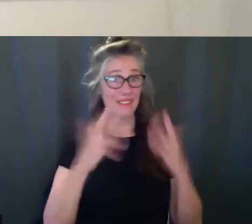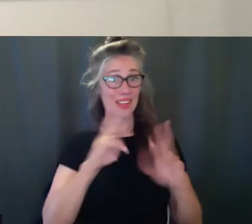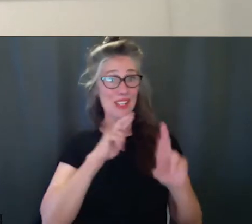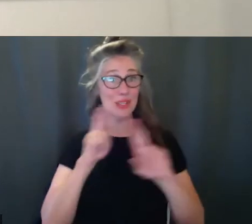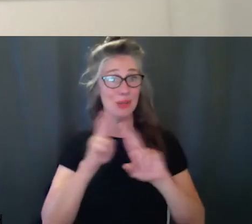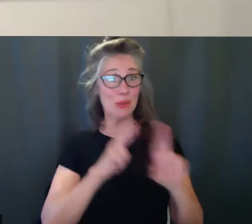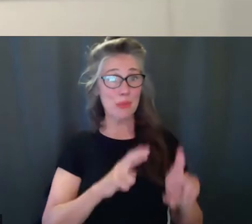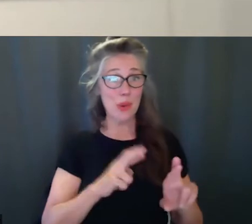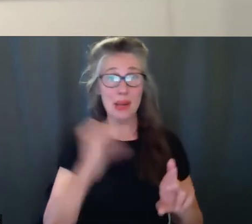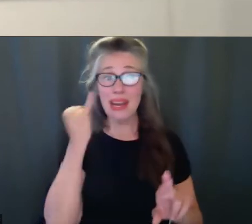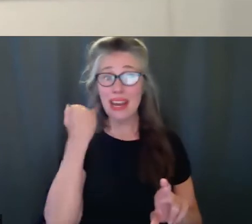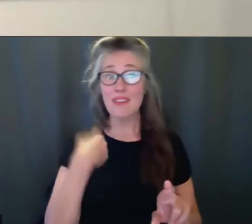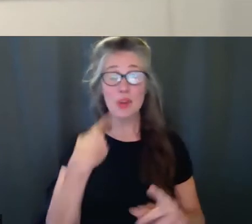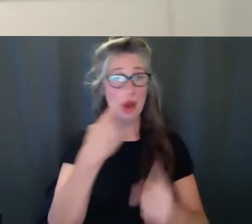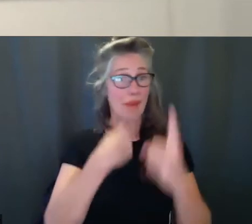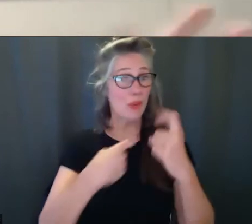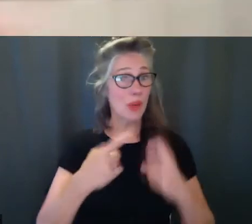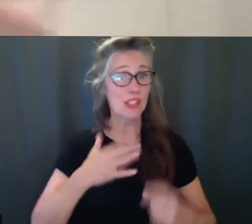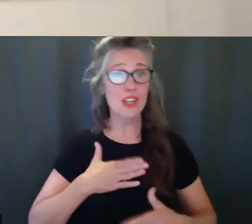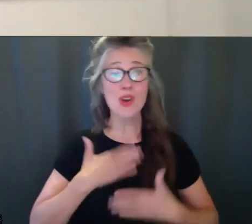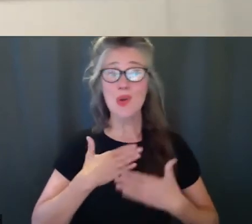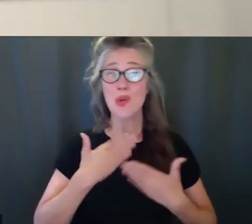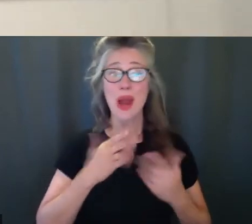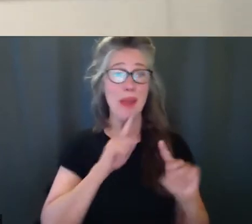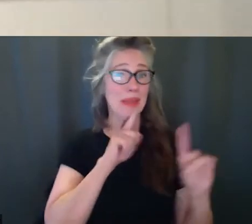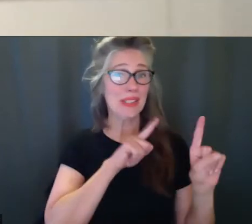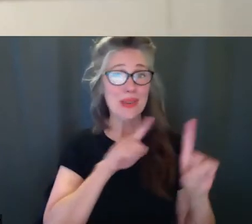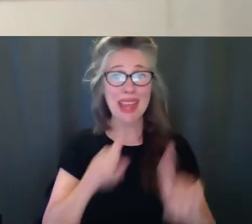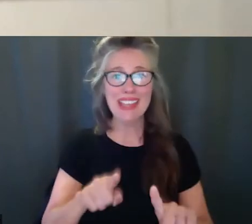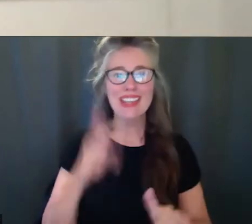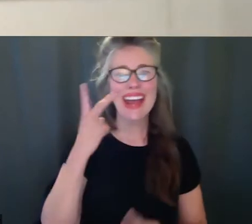it looks like Anne is back and she is moving.